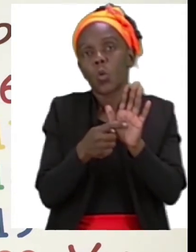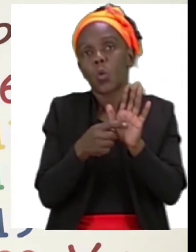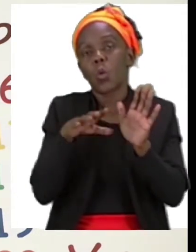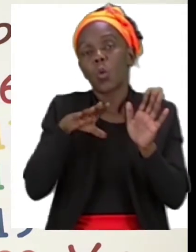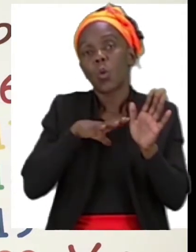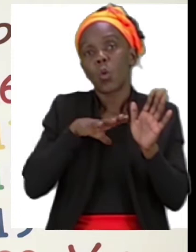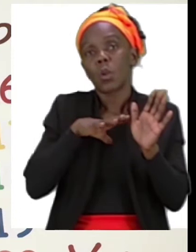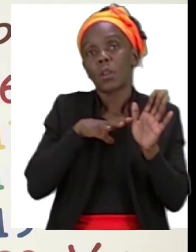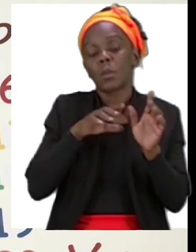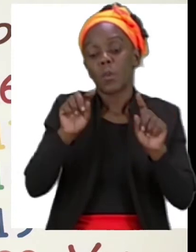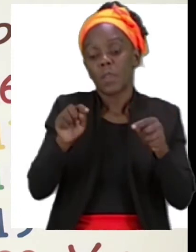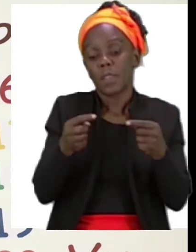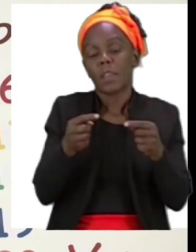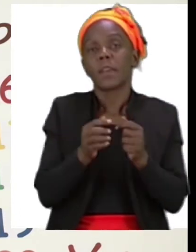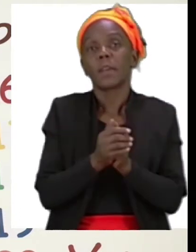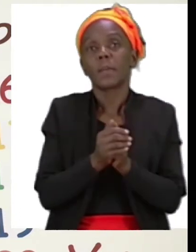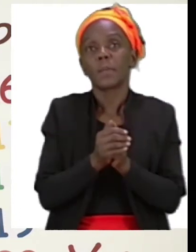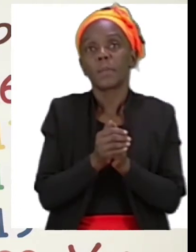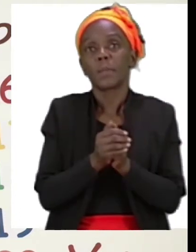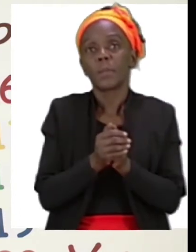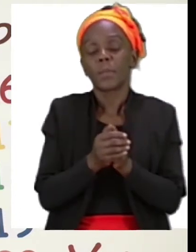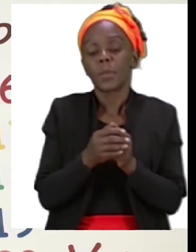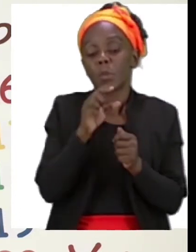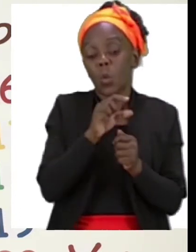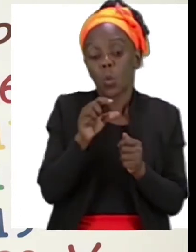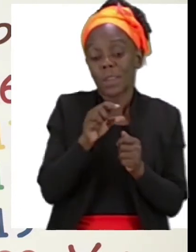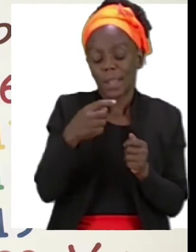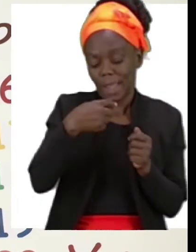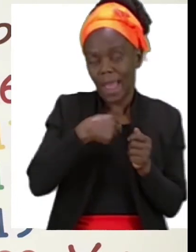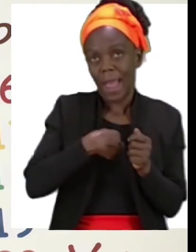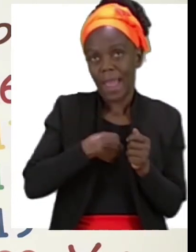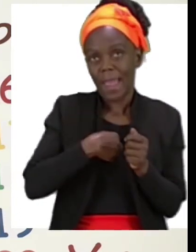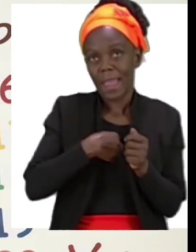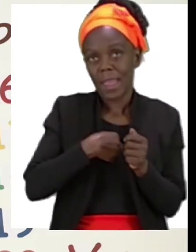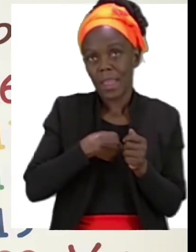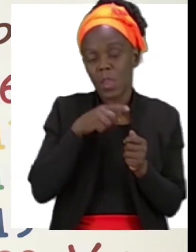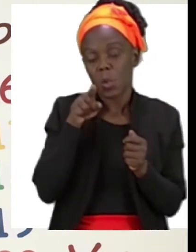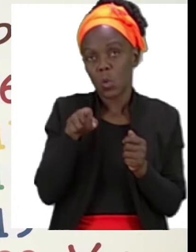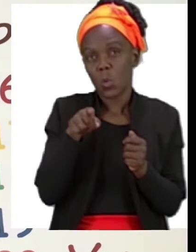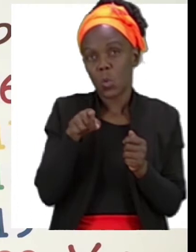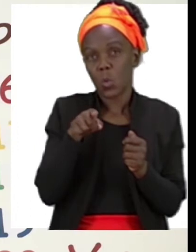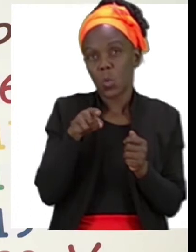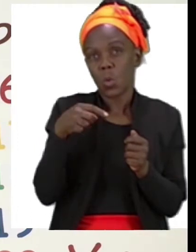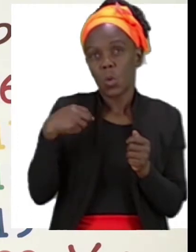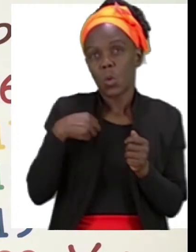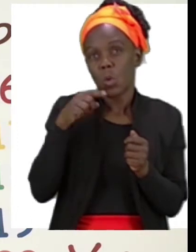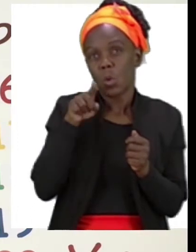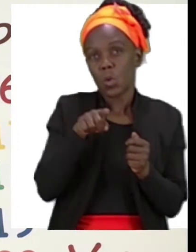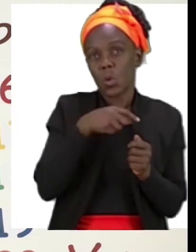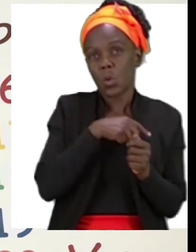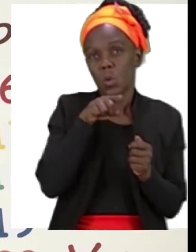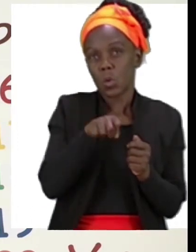singular, which means words like I or me, you, he or she